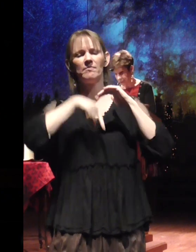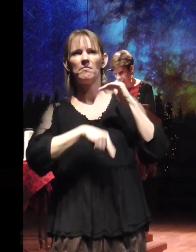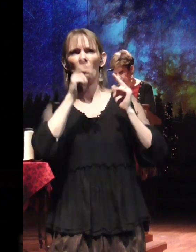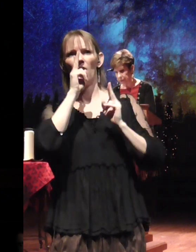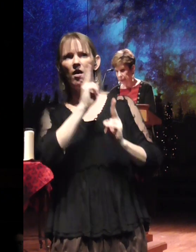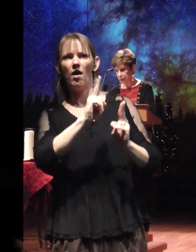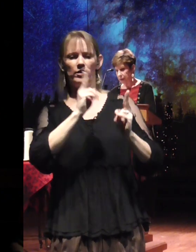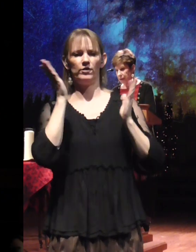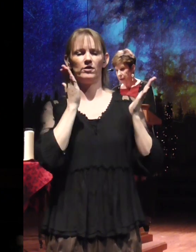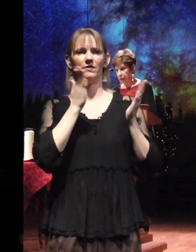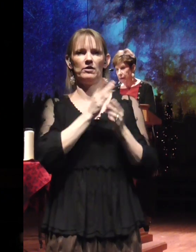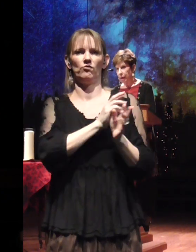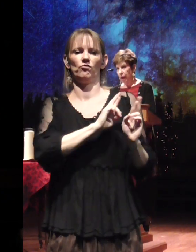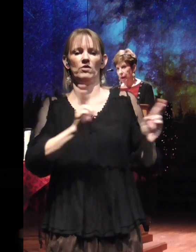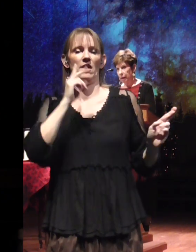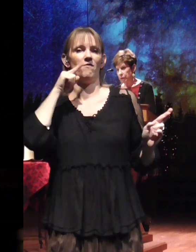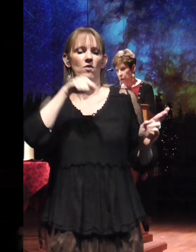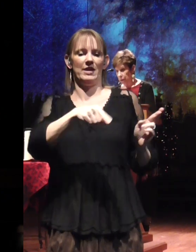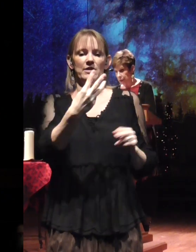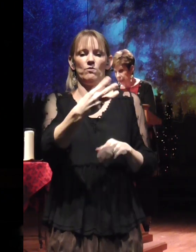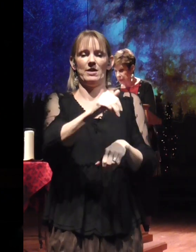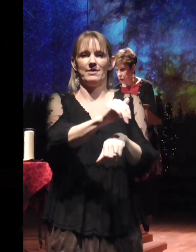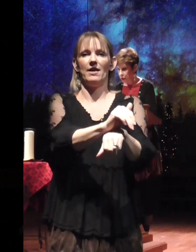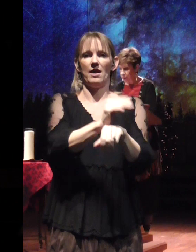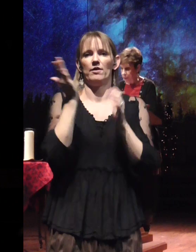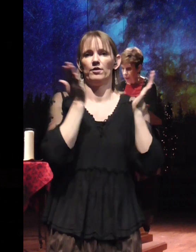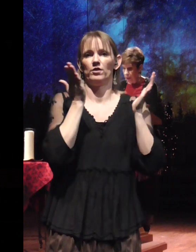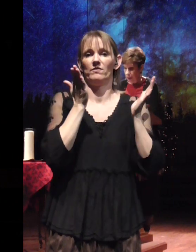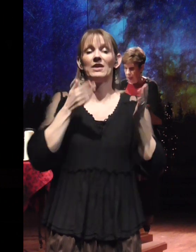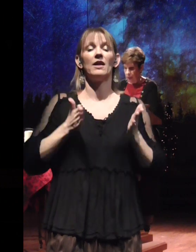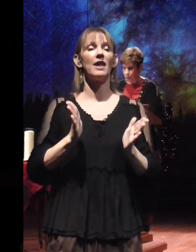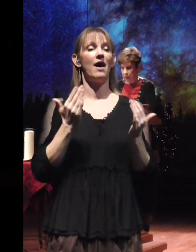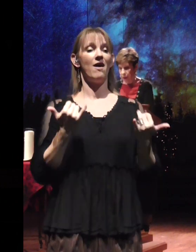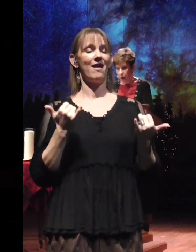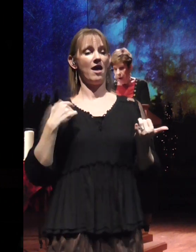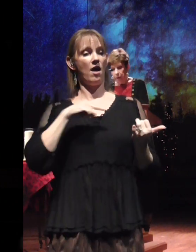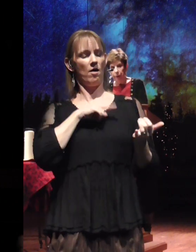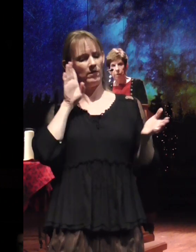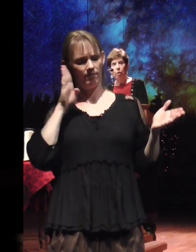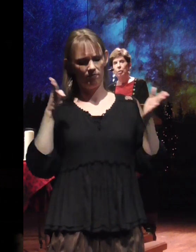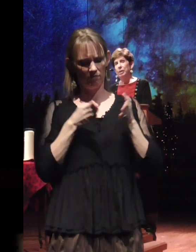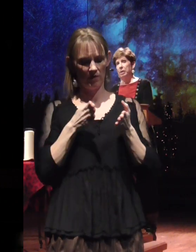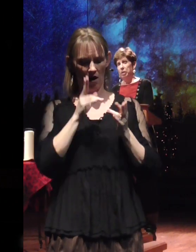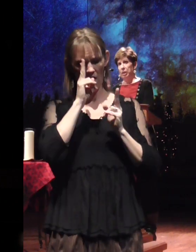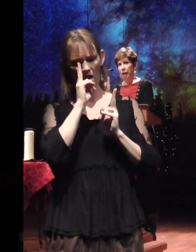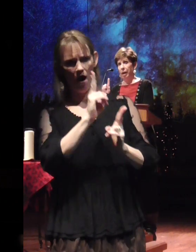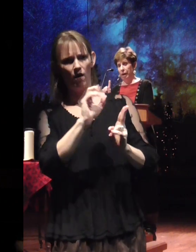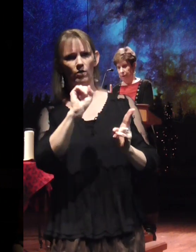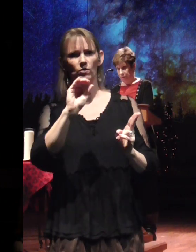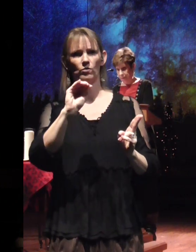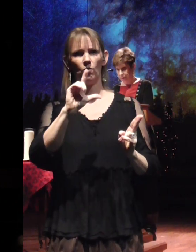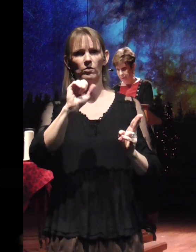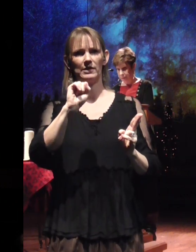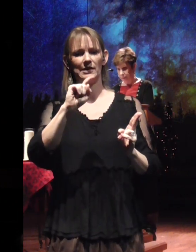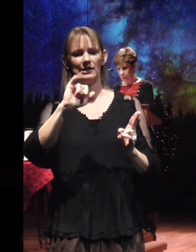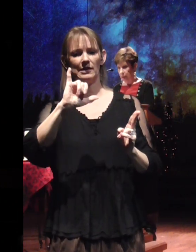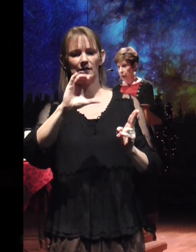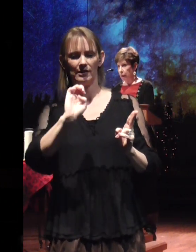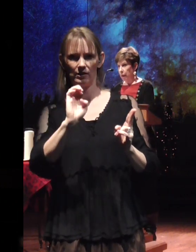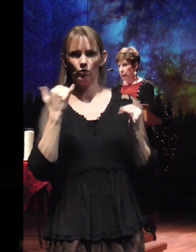Wednesday evening. So let us turn within as we honor the solstice today.